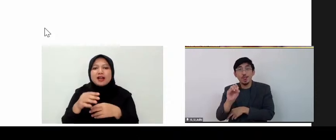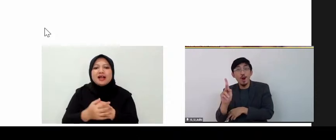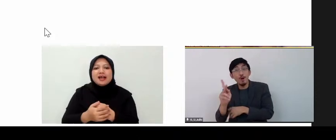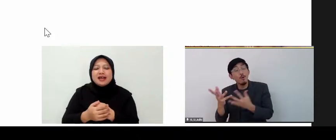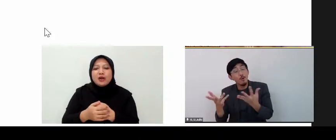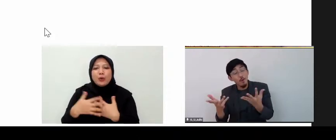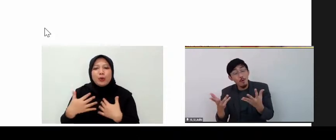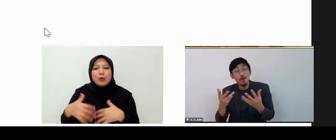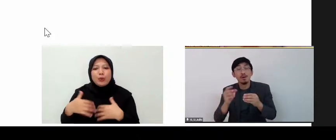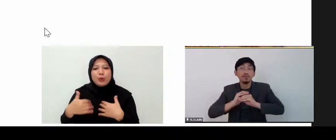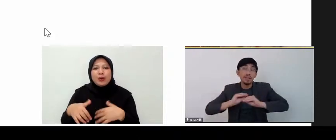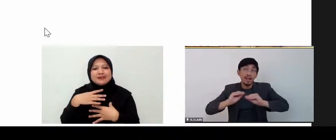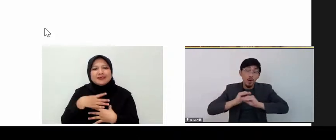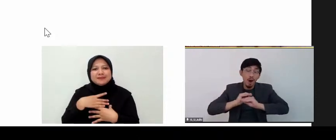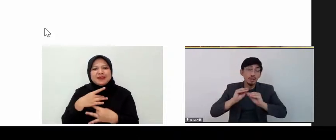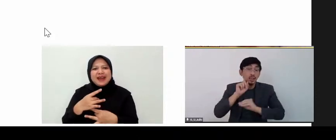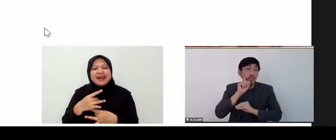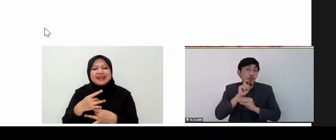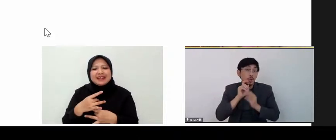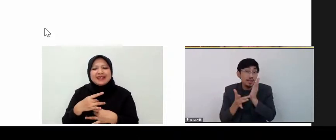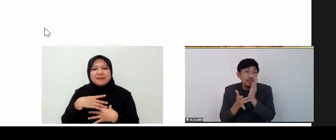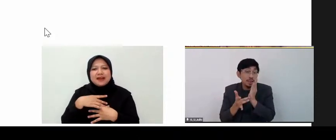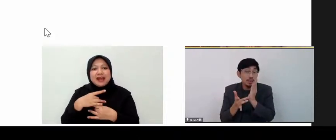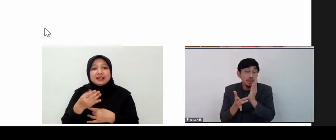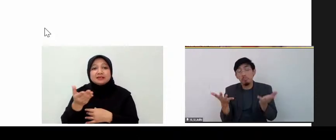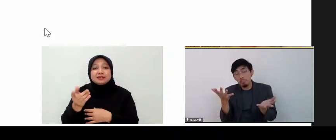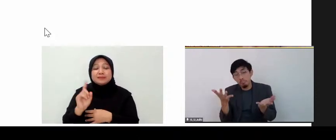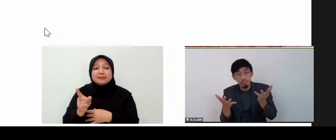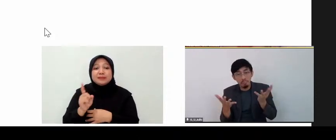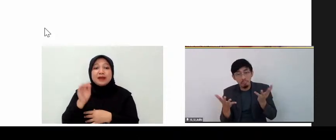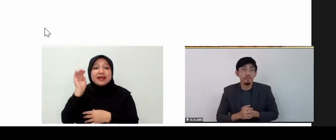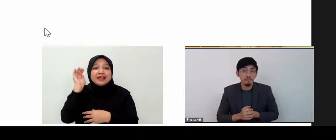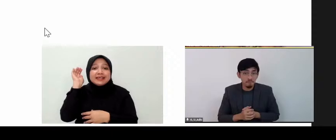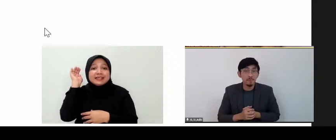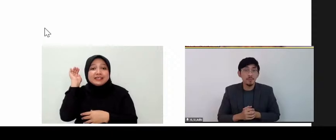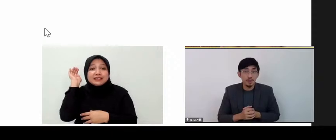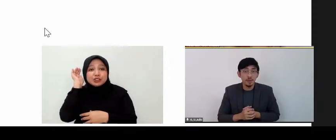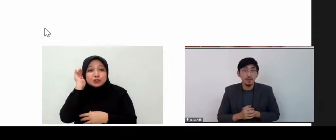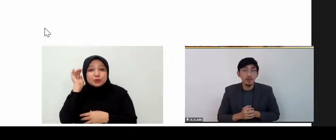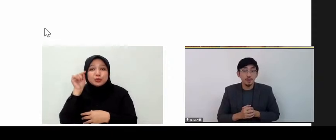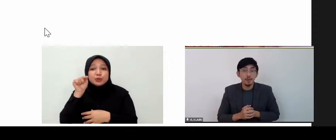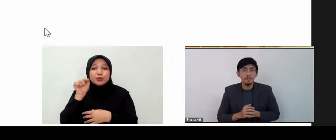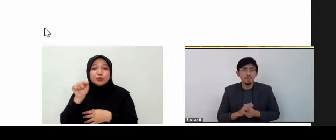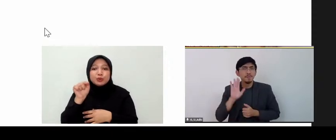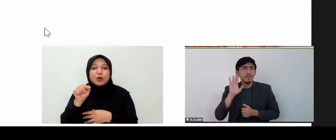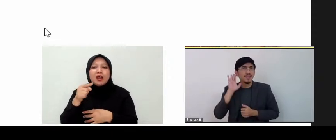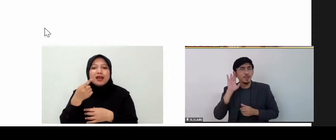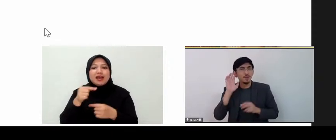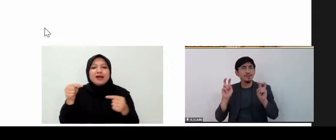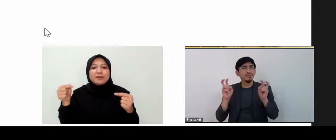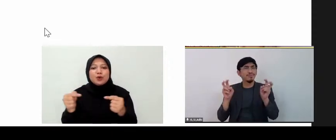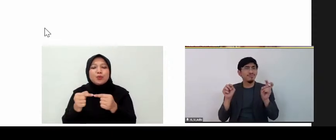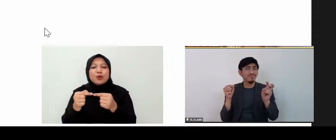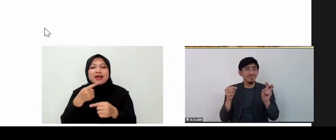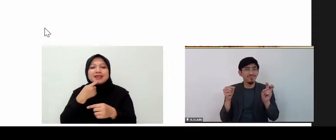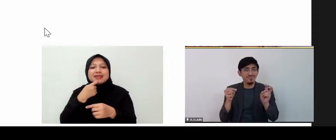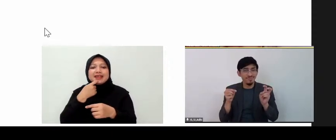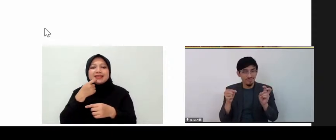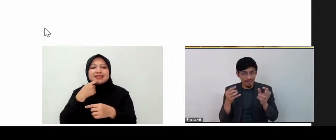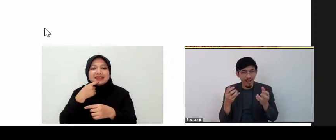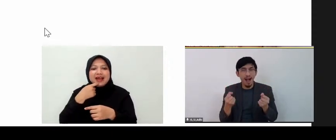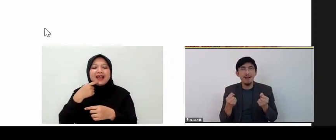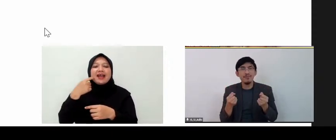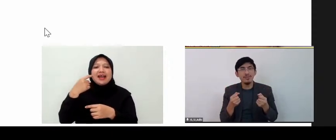interesting. How do this issue intertwine with climate crisis? And CSE digital